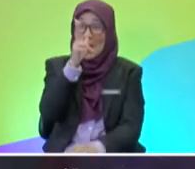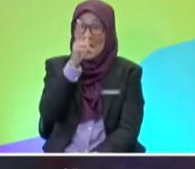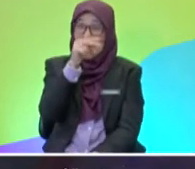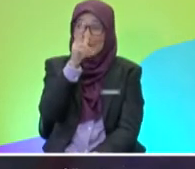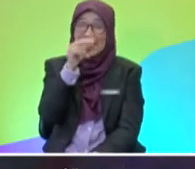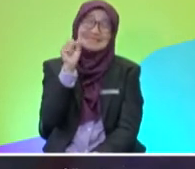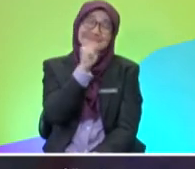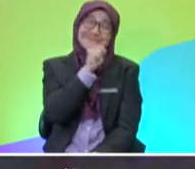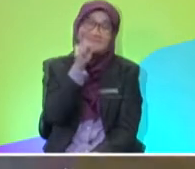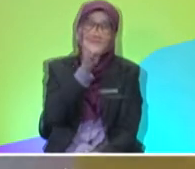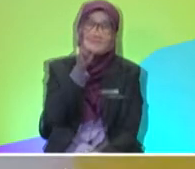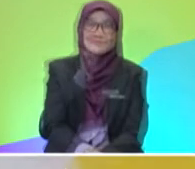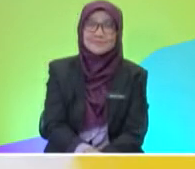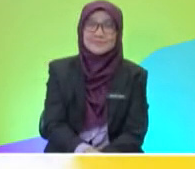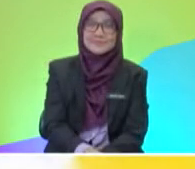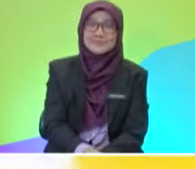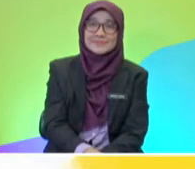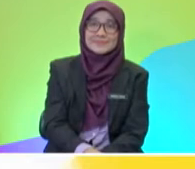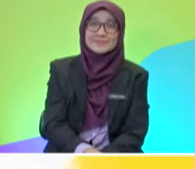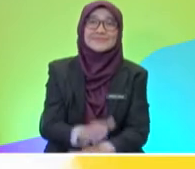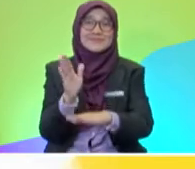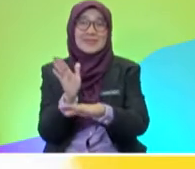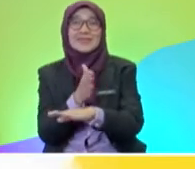Bug song.